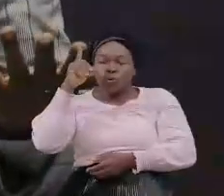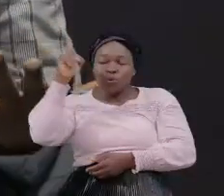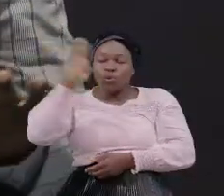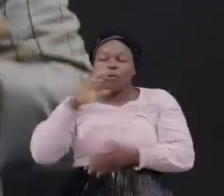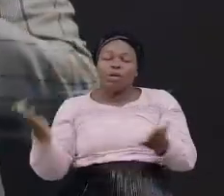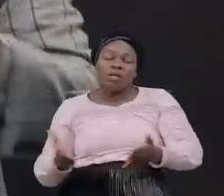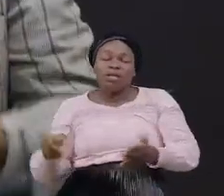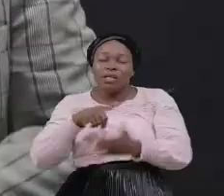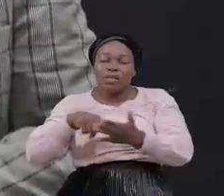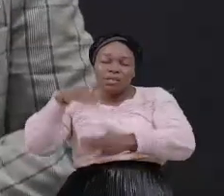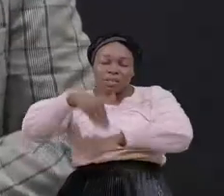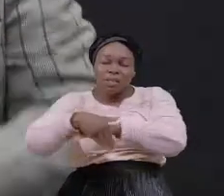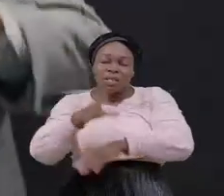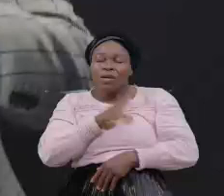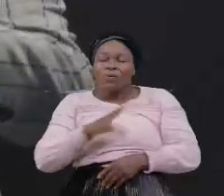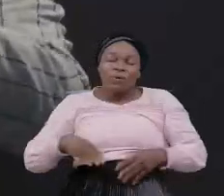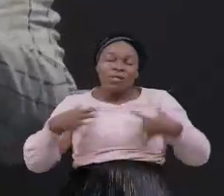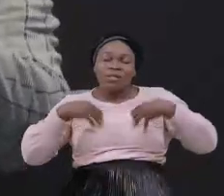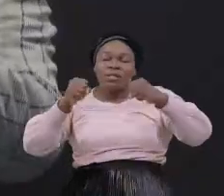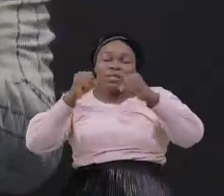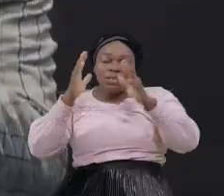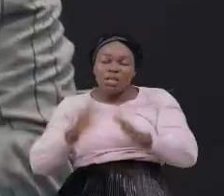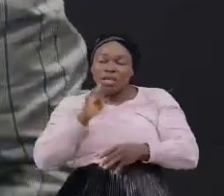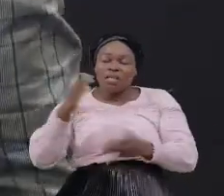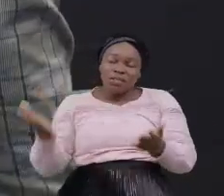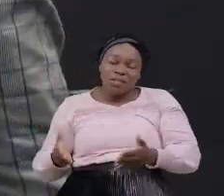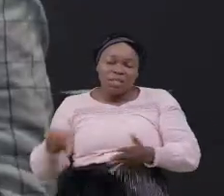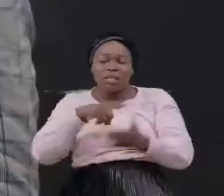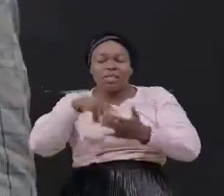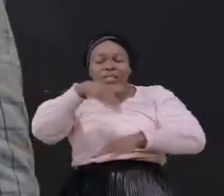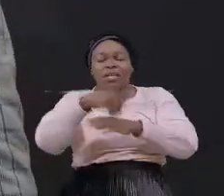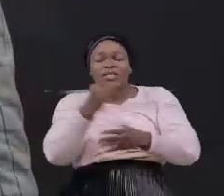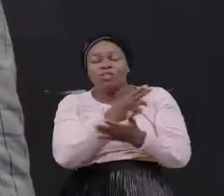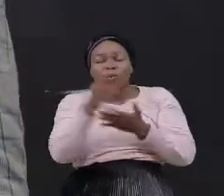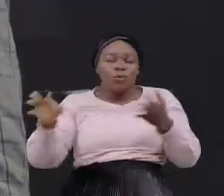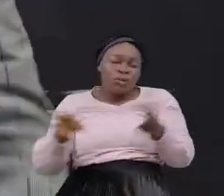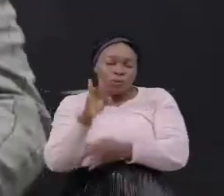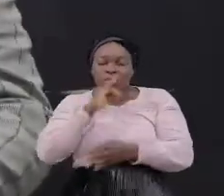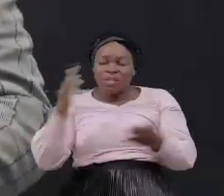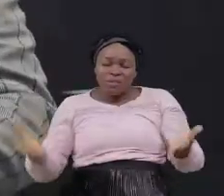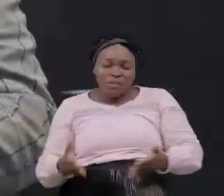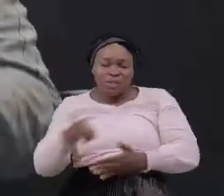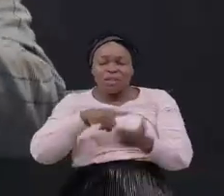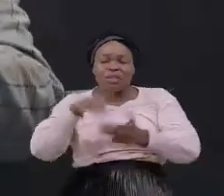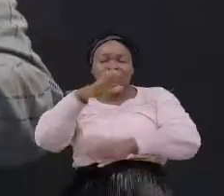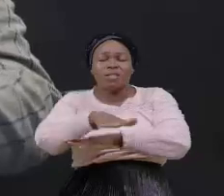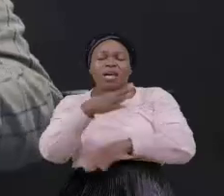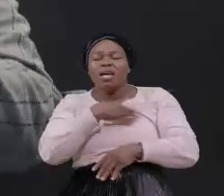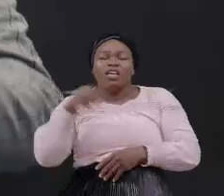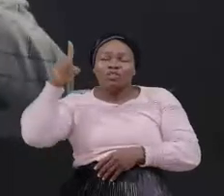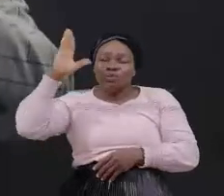Christ, the healer, is here tonight. The Holy Ghost is here tonight. And you will